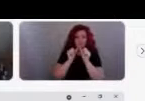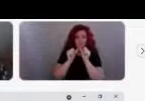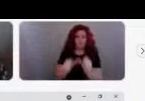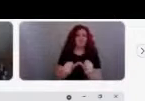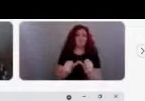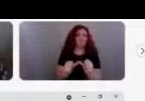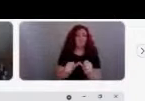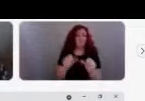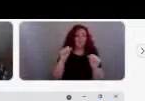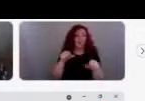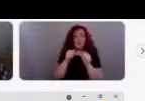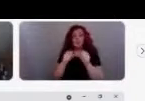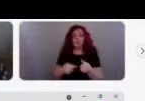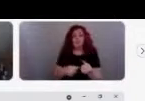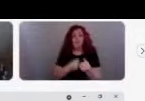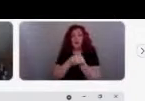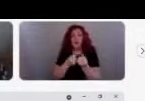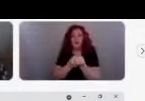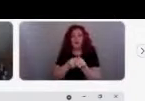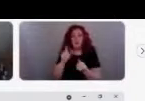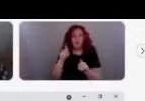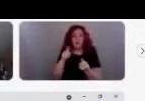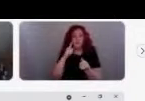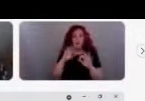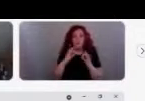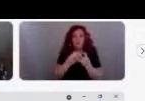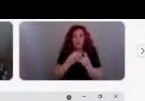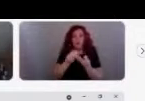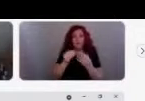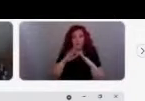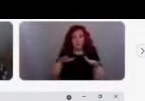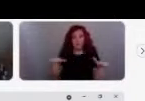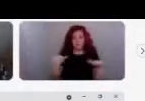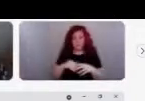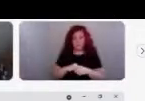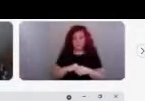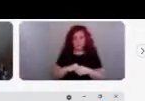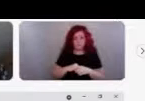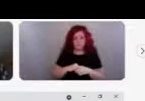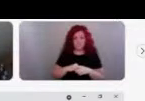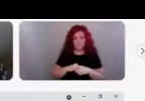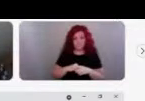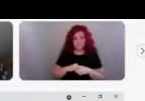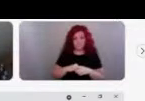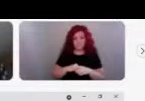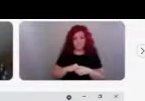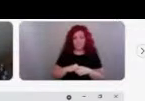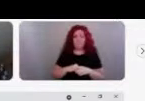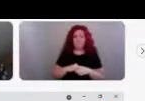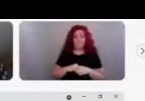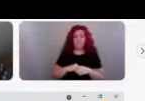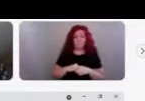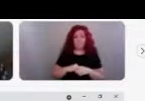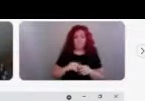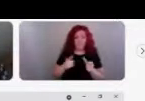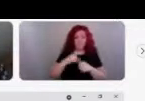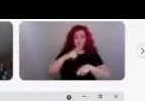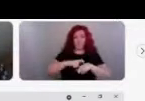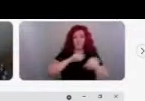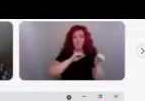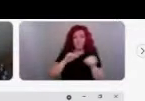advocate for the needs of our families and children that said when i first moved to arizona i became